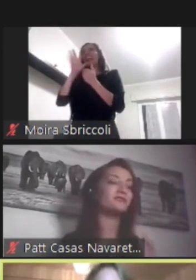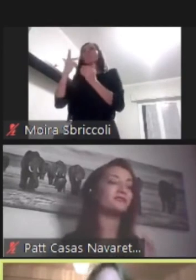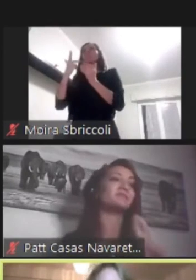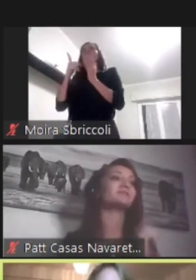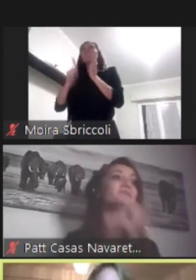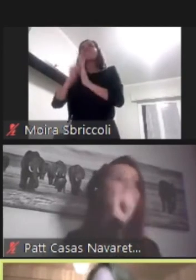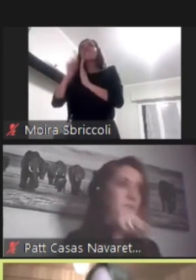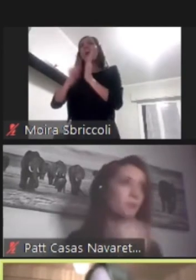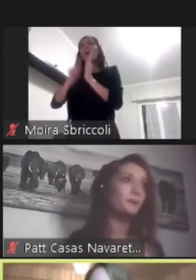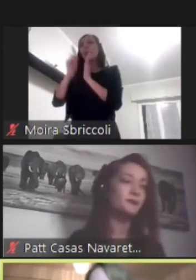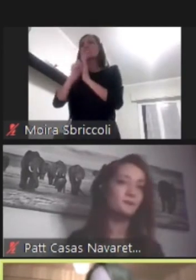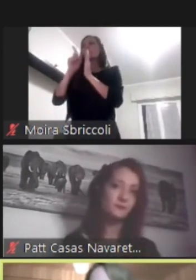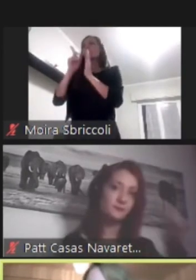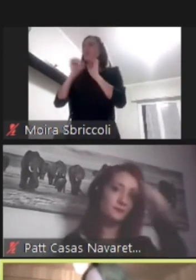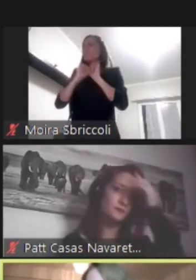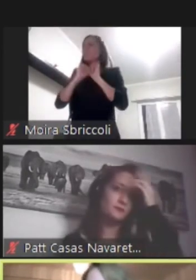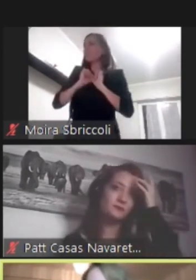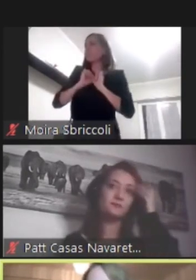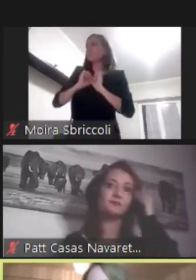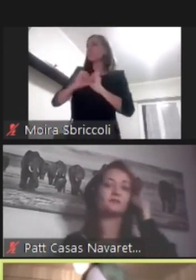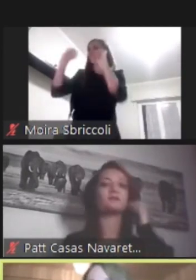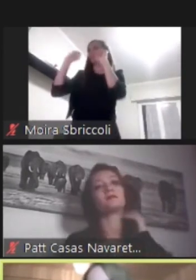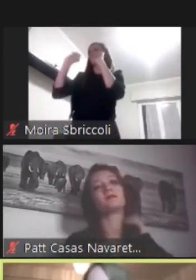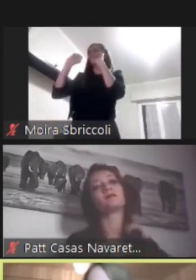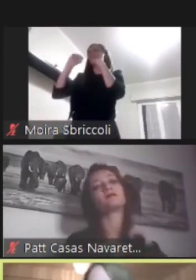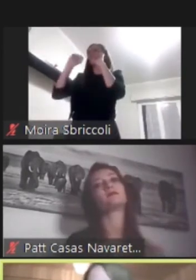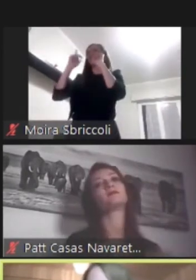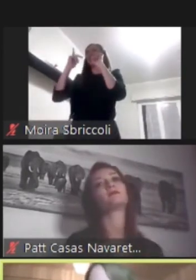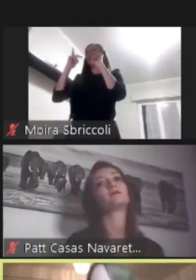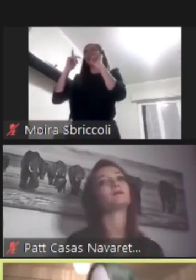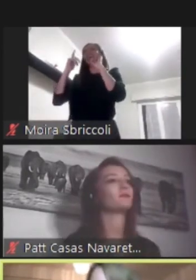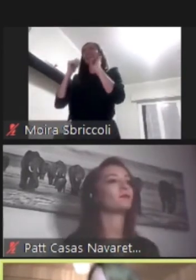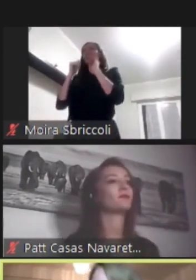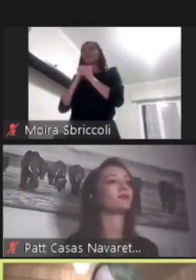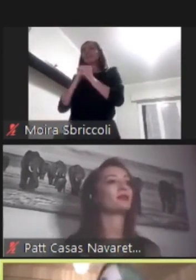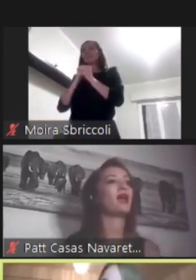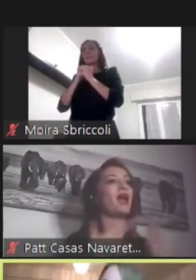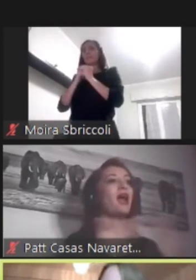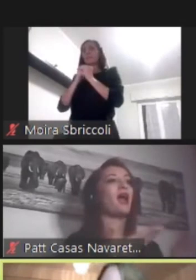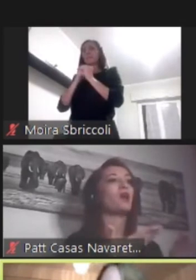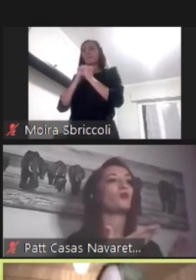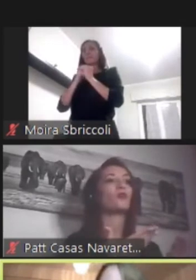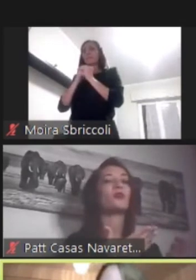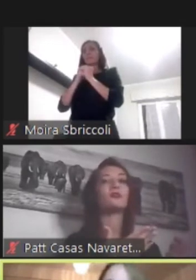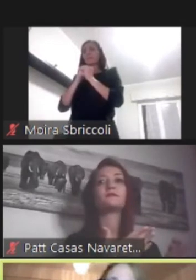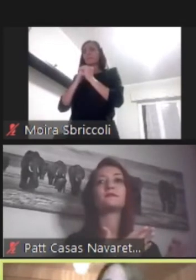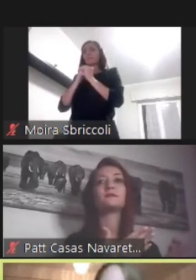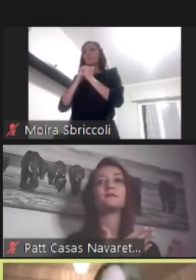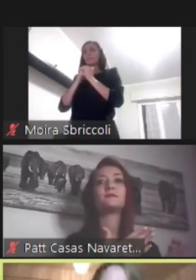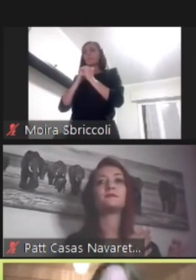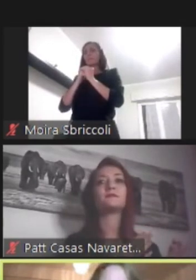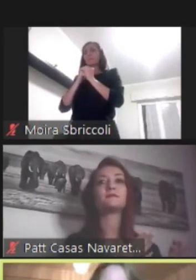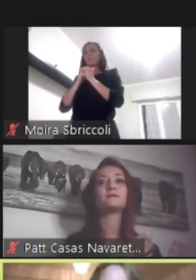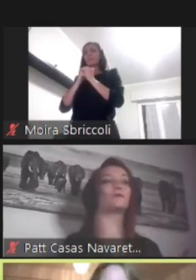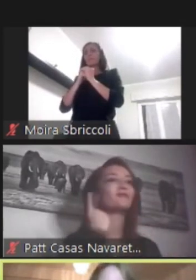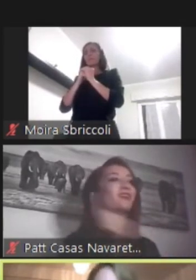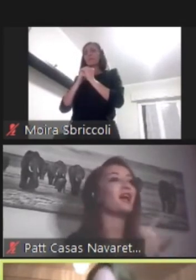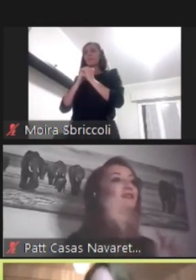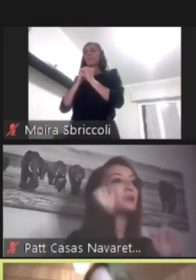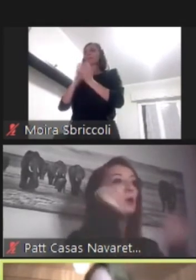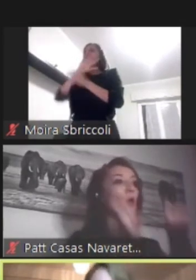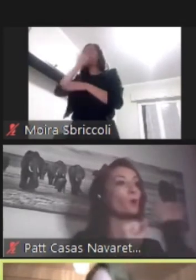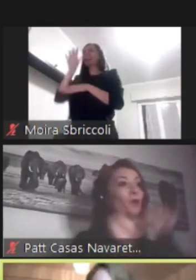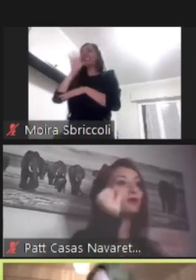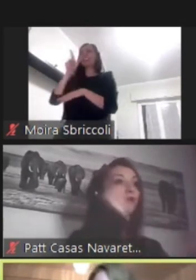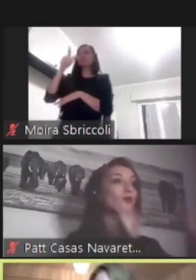antifungal. So it's also really good if you catch a cold to start taking it to help kill those off as